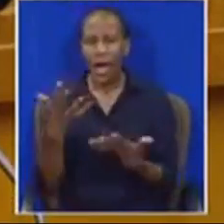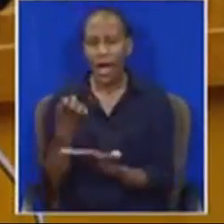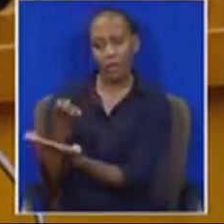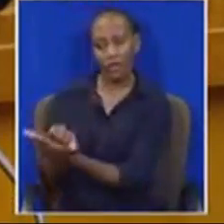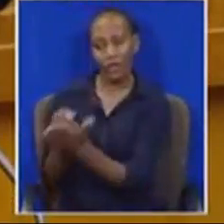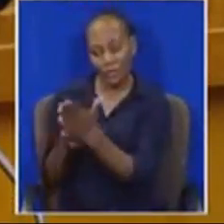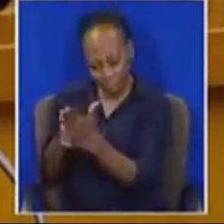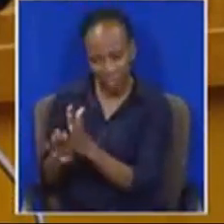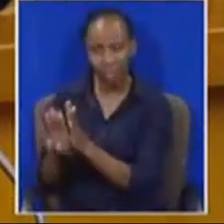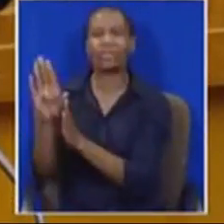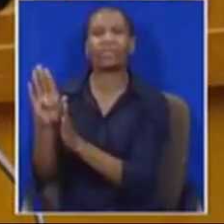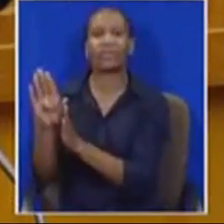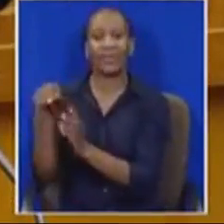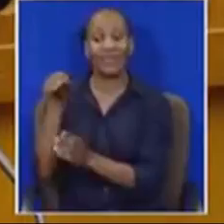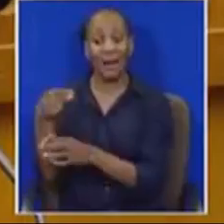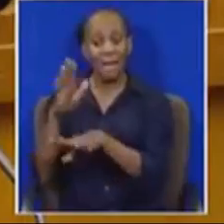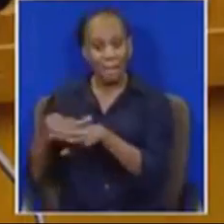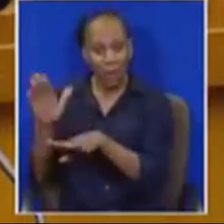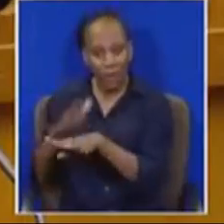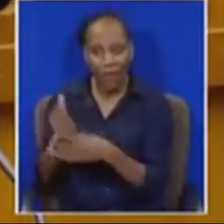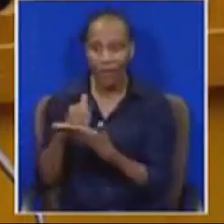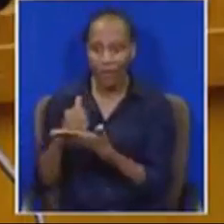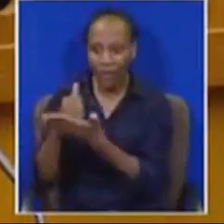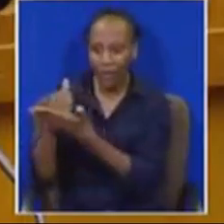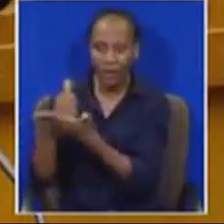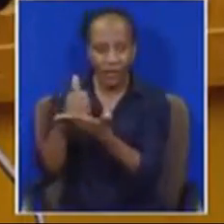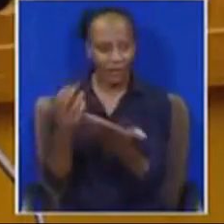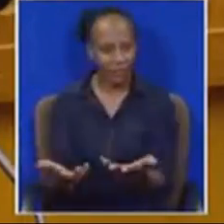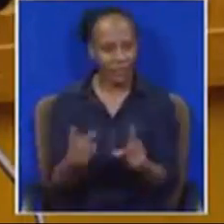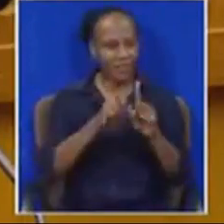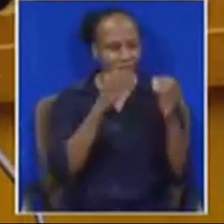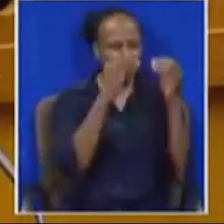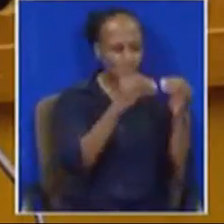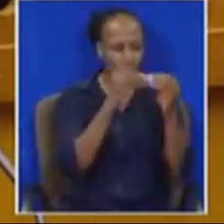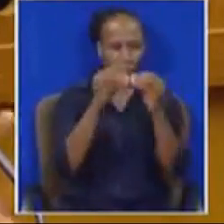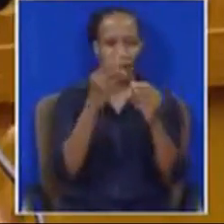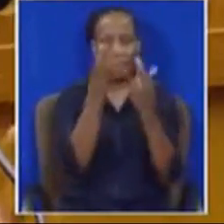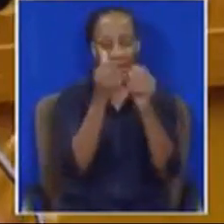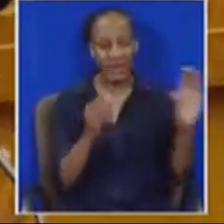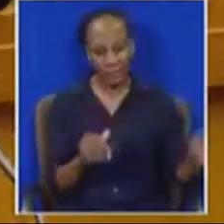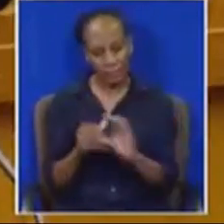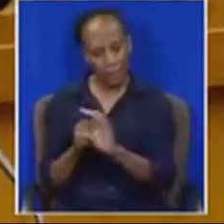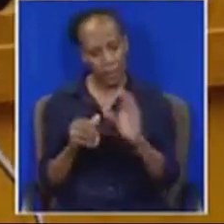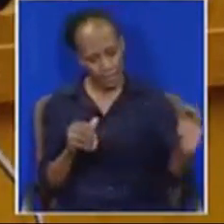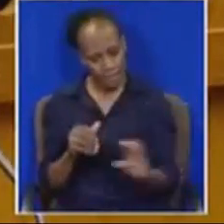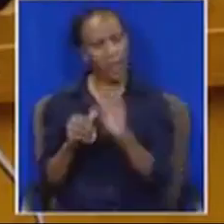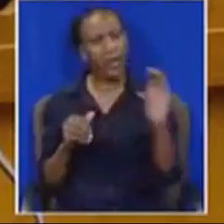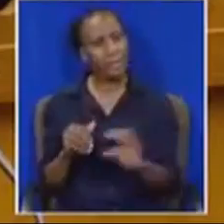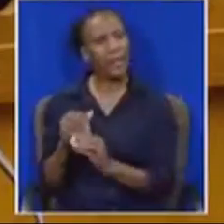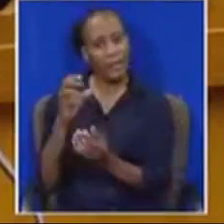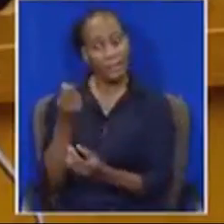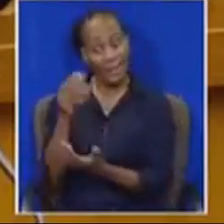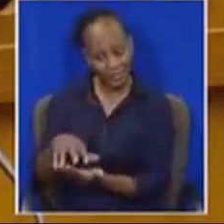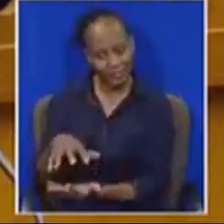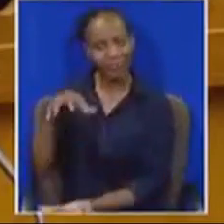grows and becomes more productive, that companies invest on a far greater scale, and that